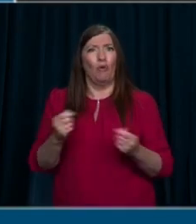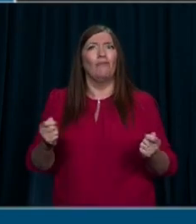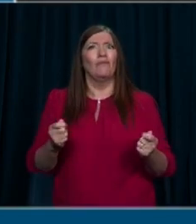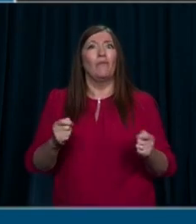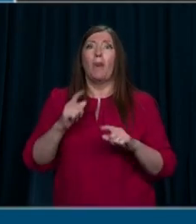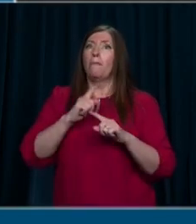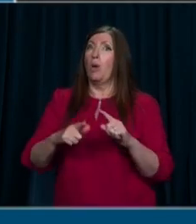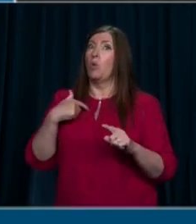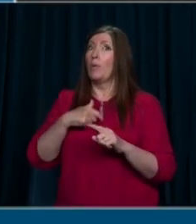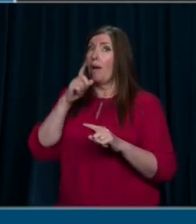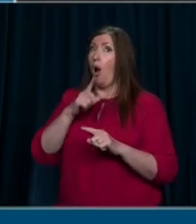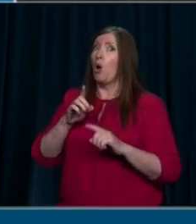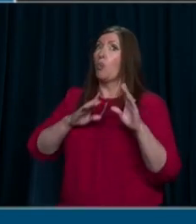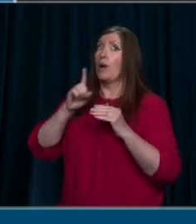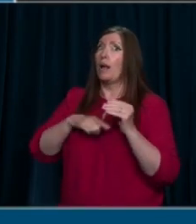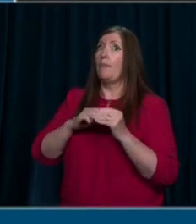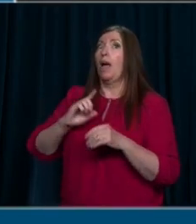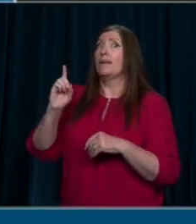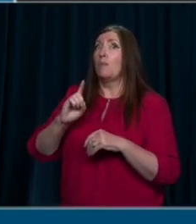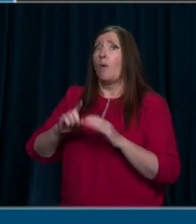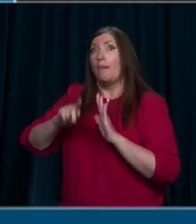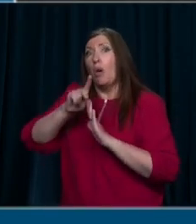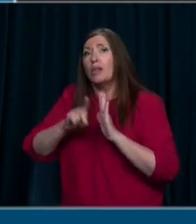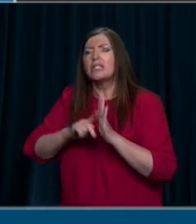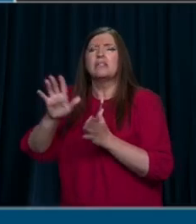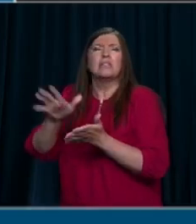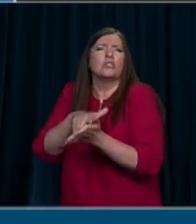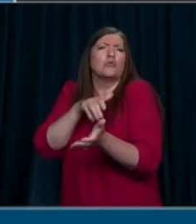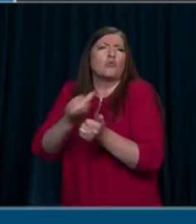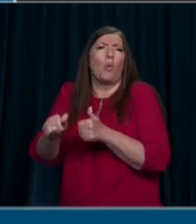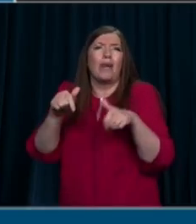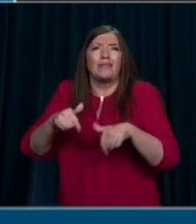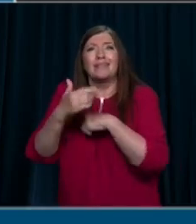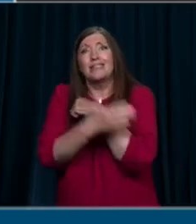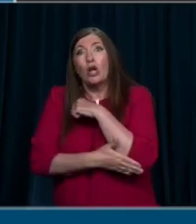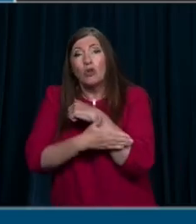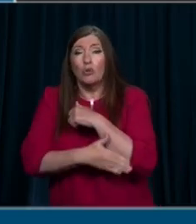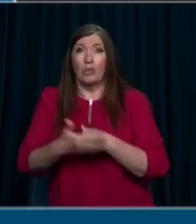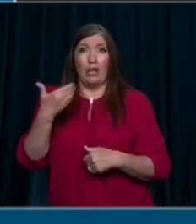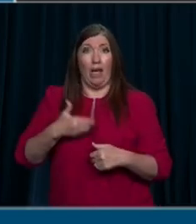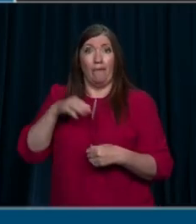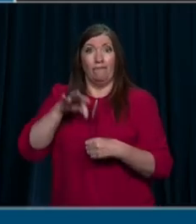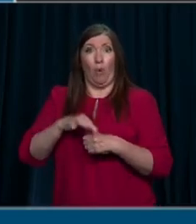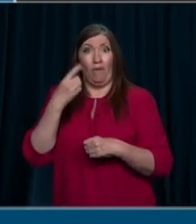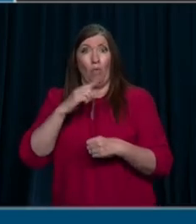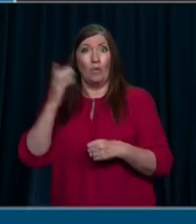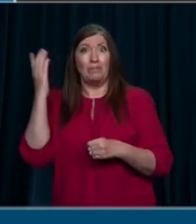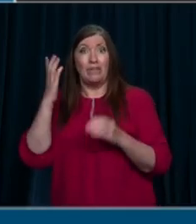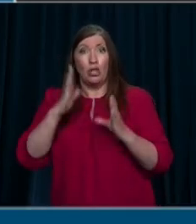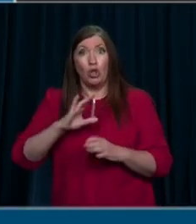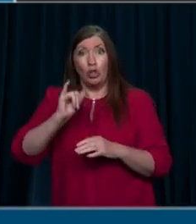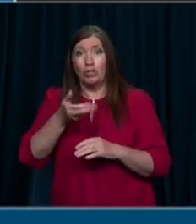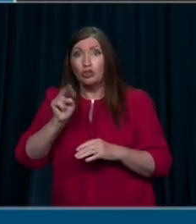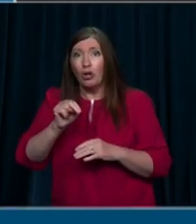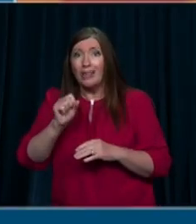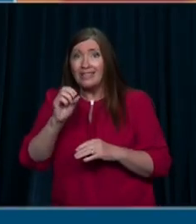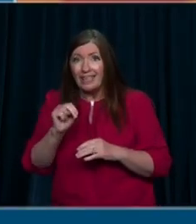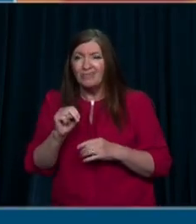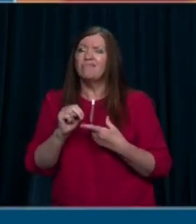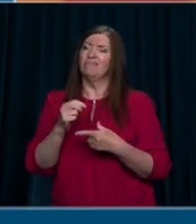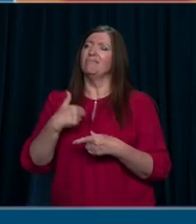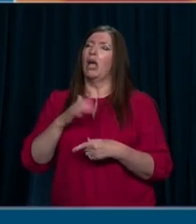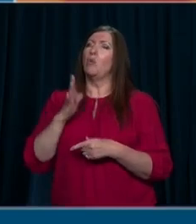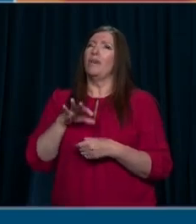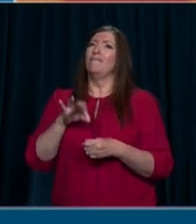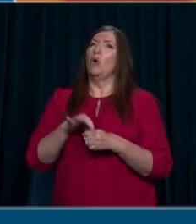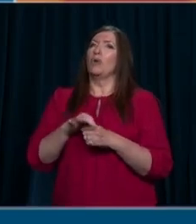worried about the Democrat policies that are destroying this country. Now, would I vote for Speaker Johnson? I would have voted to